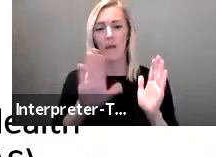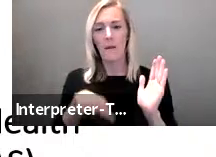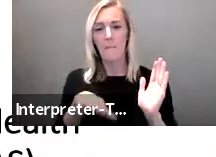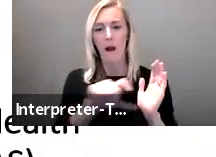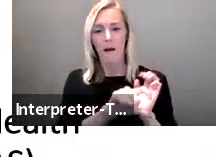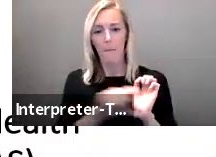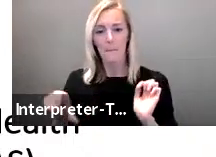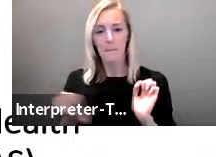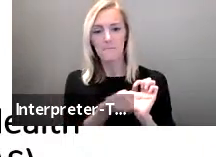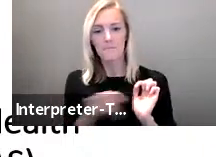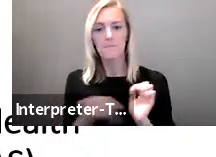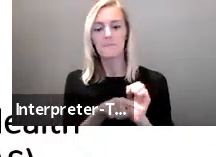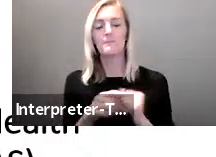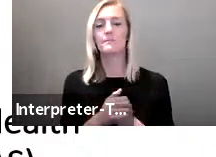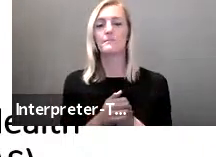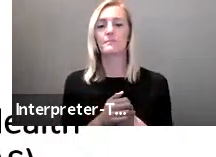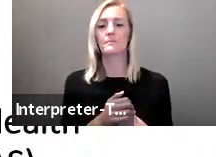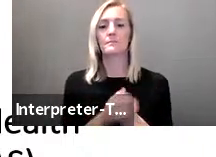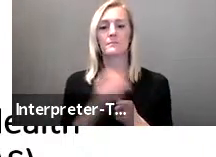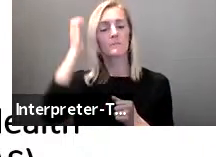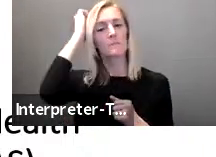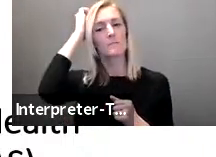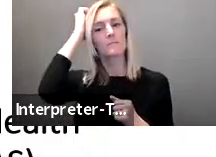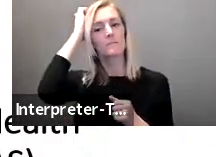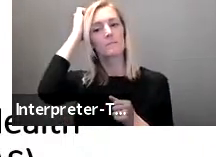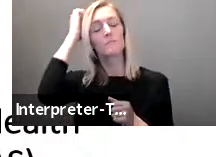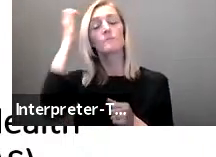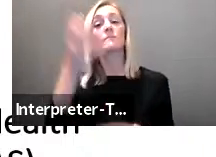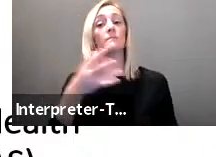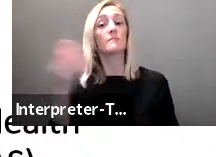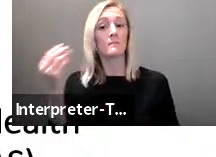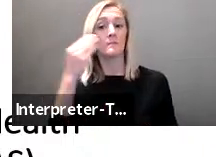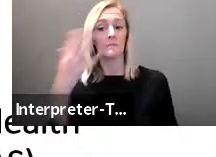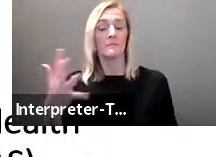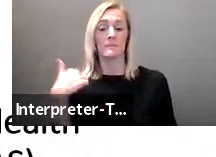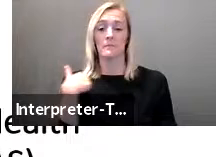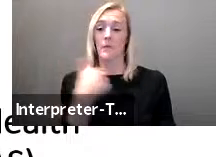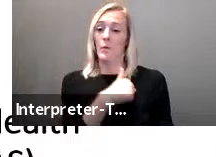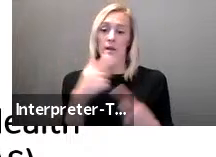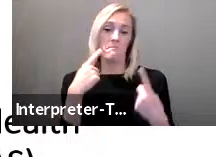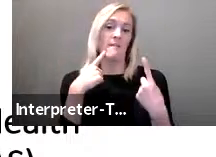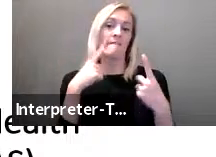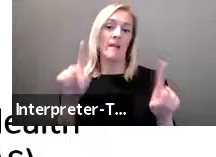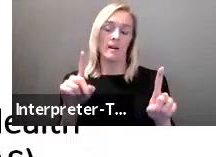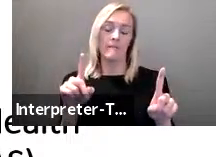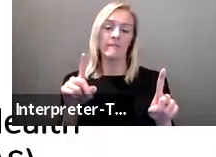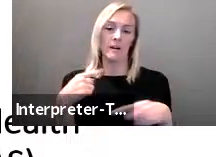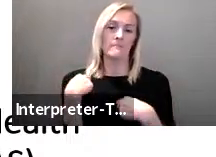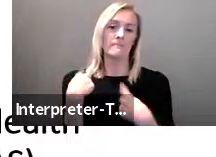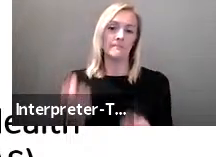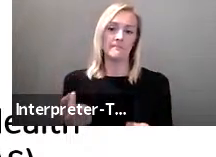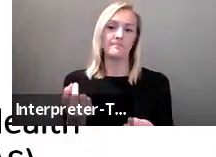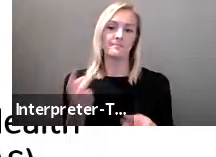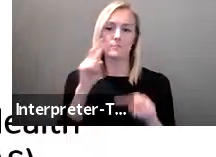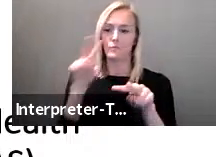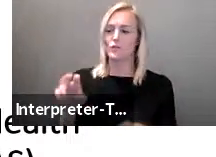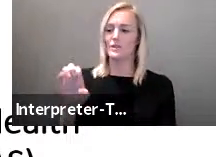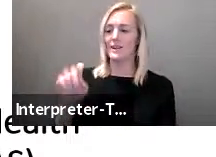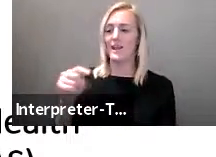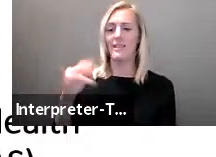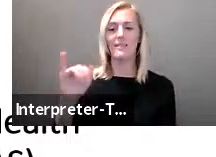there. And I want you to know that I think we've been effective in looking at our ethnic minority